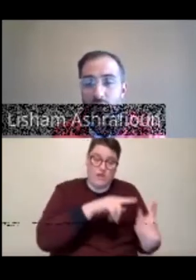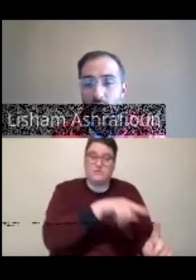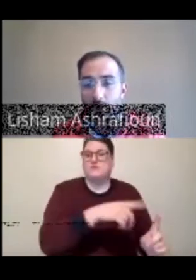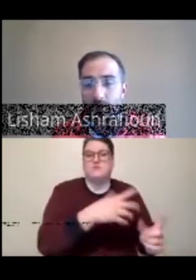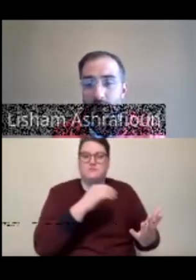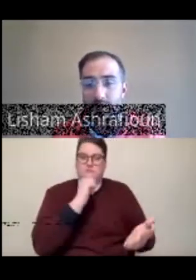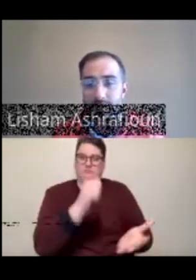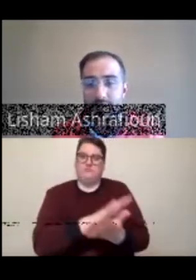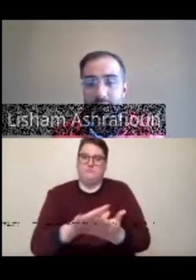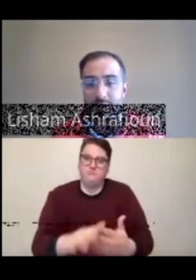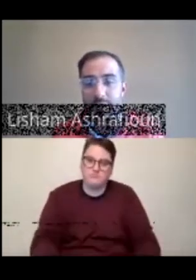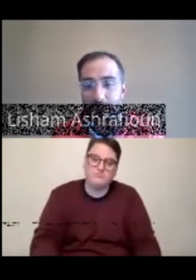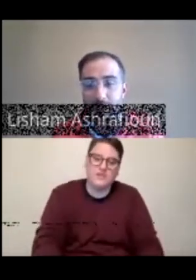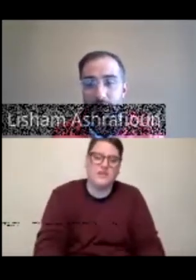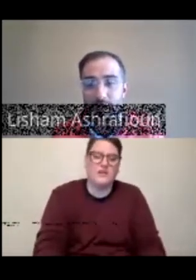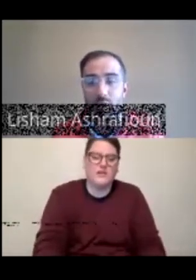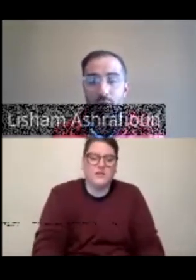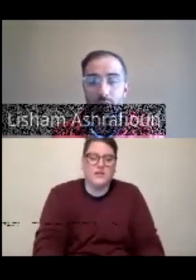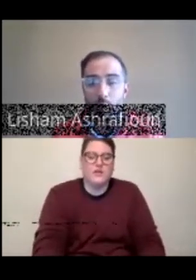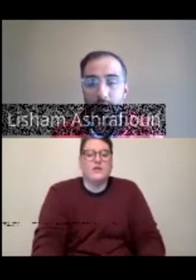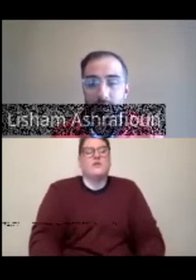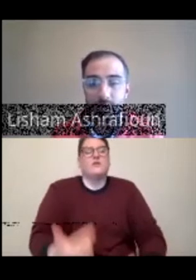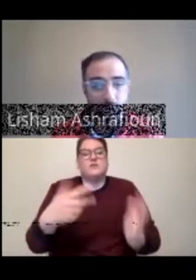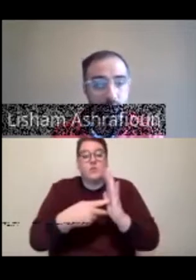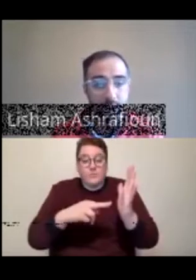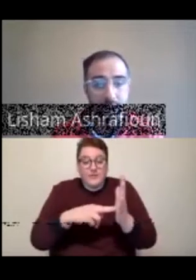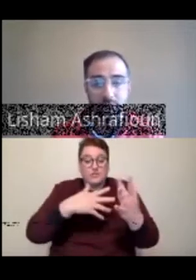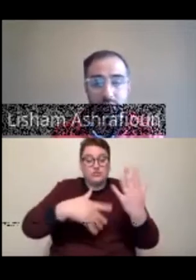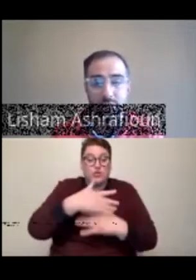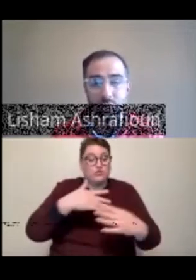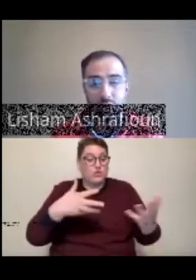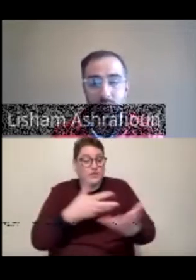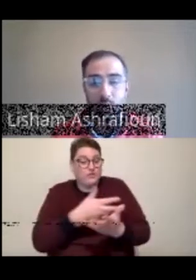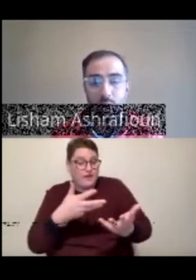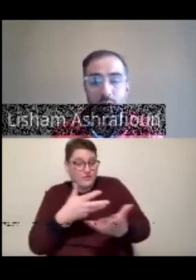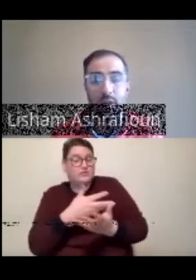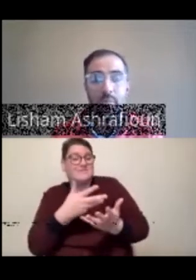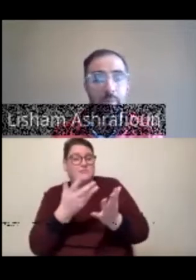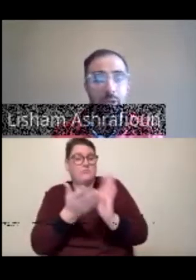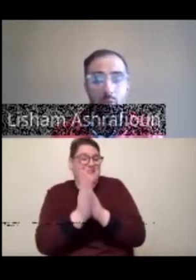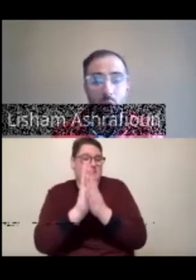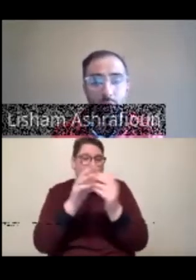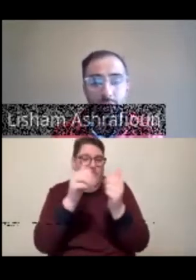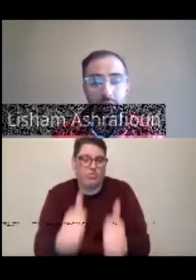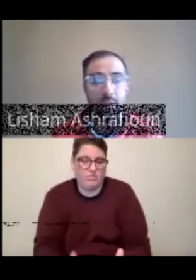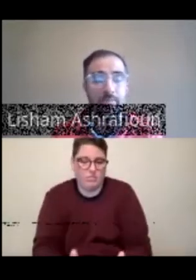as a result, there's this deterioration or avoidance of social interaction, social support might be